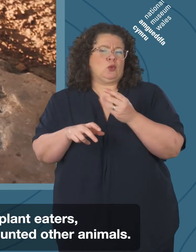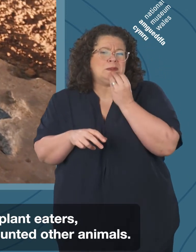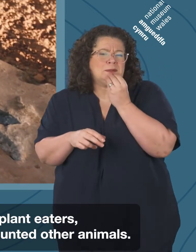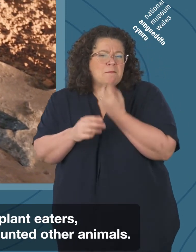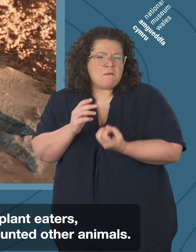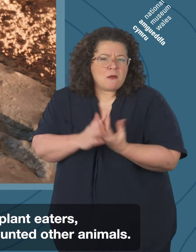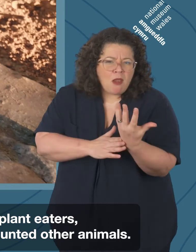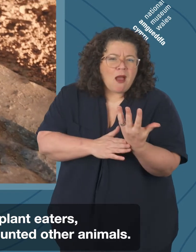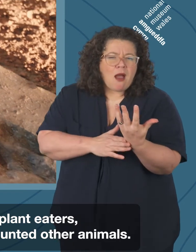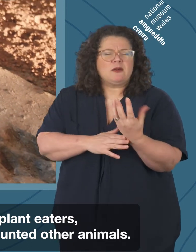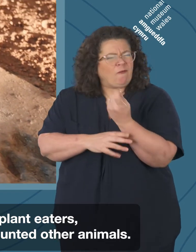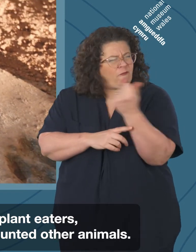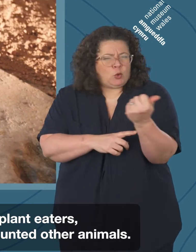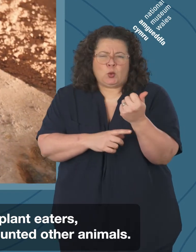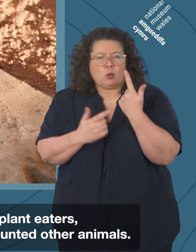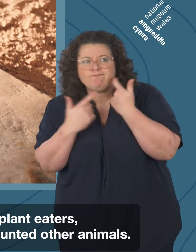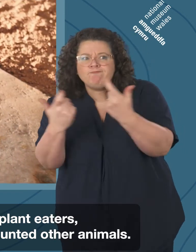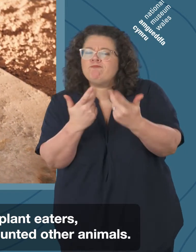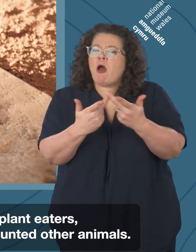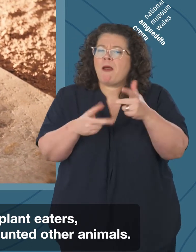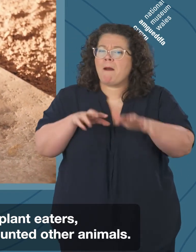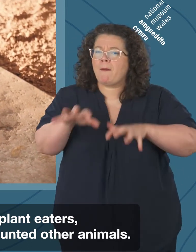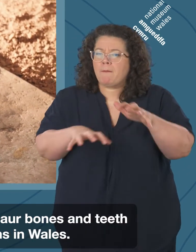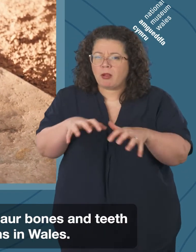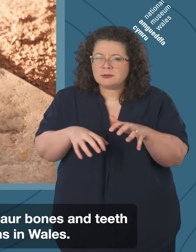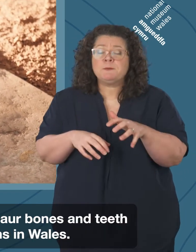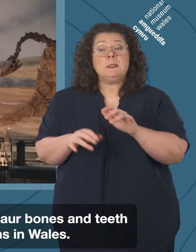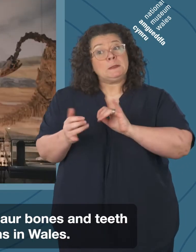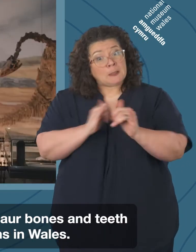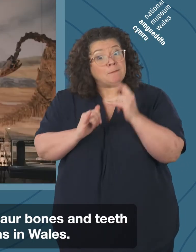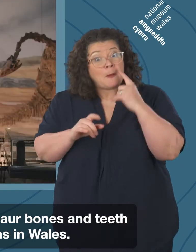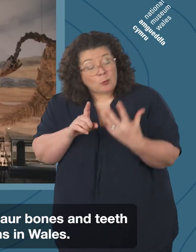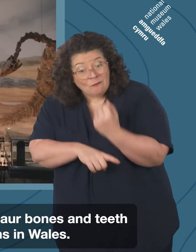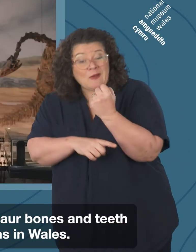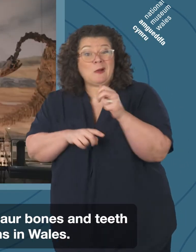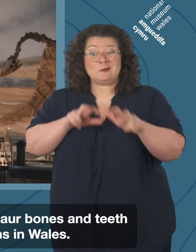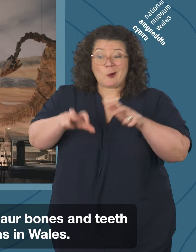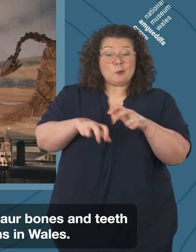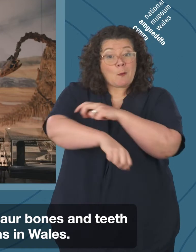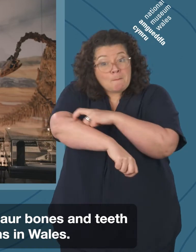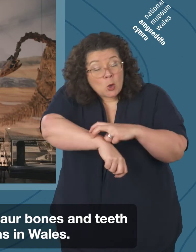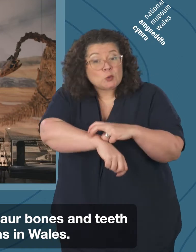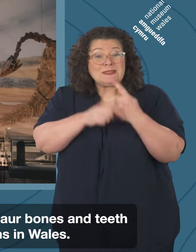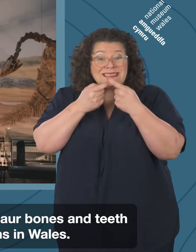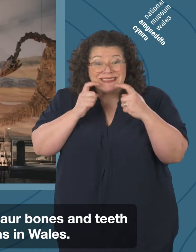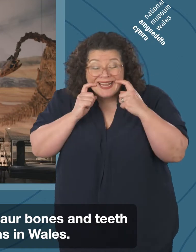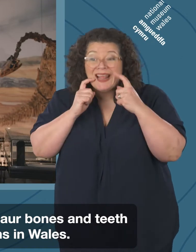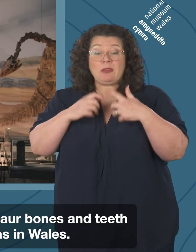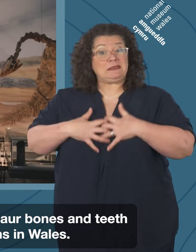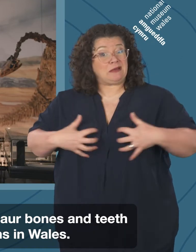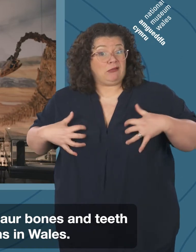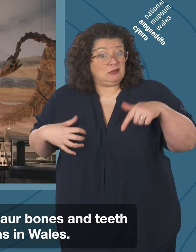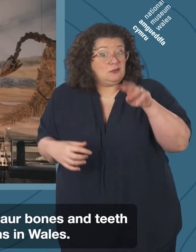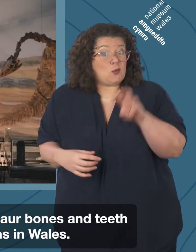eaters, and only a few of them would have hunted other animals. And we also sometimes find dinosaur bones and teeth, and even dinosaur skeletons